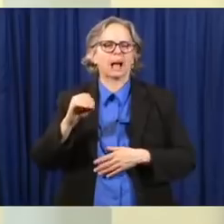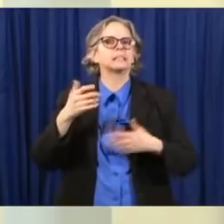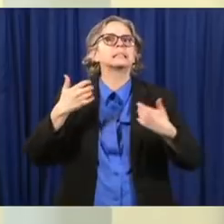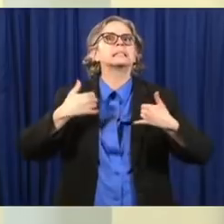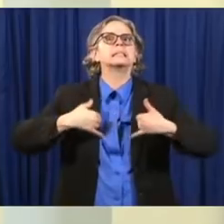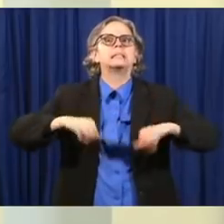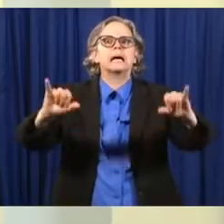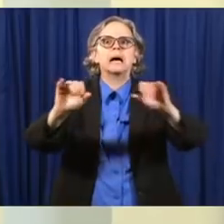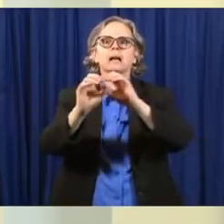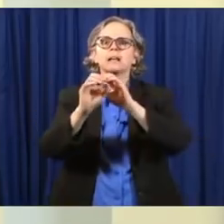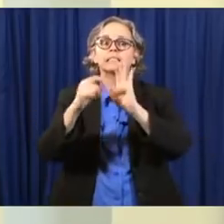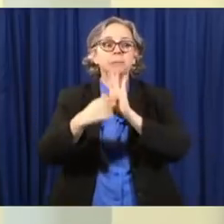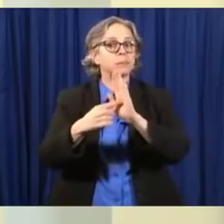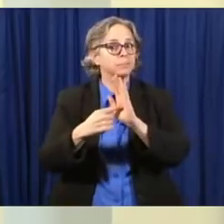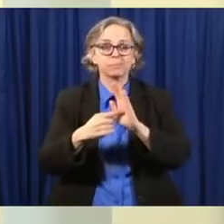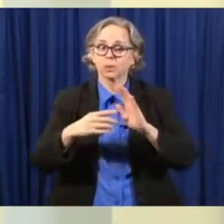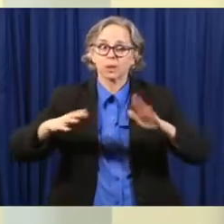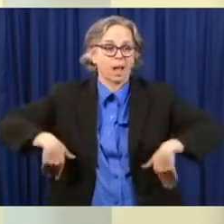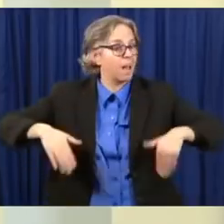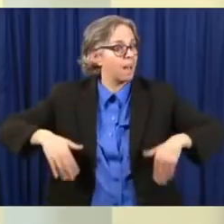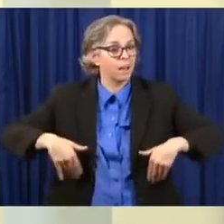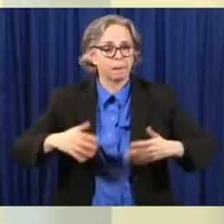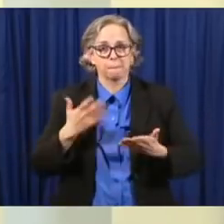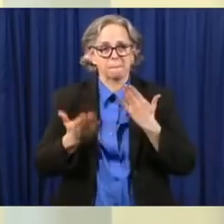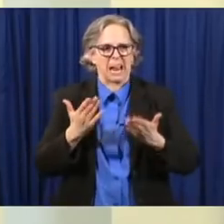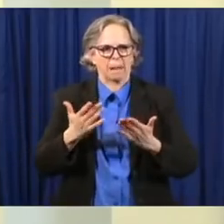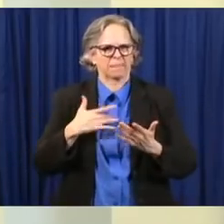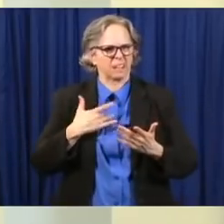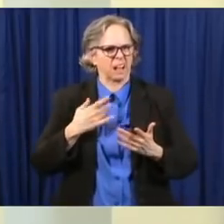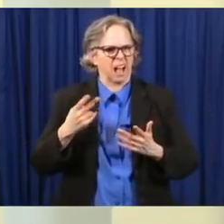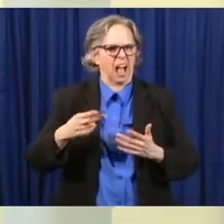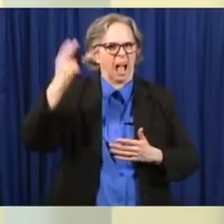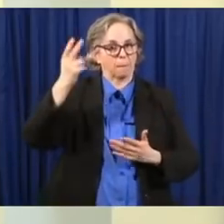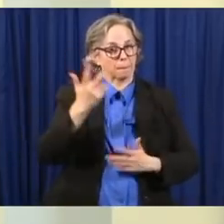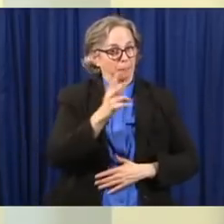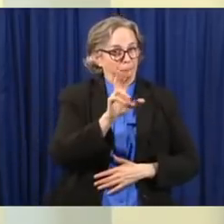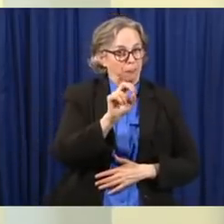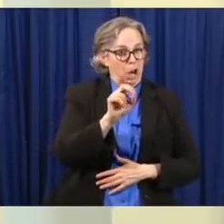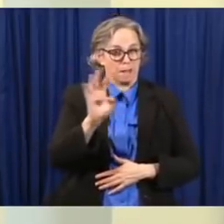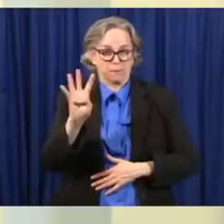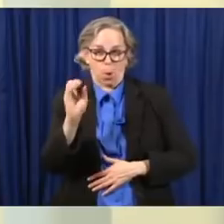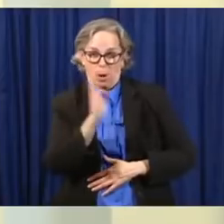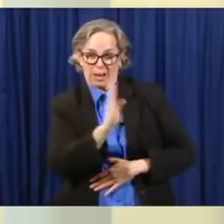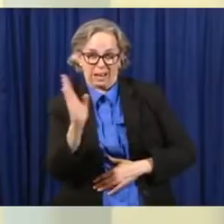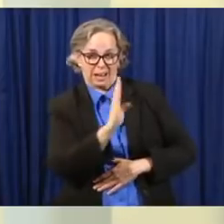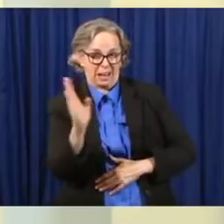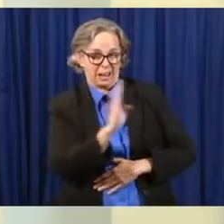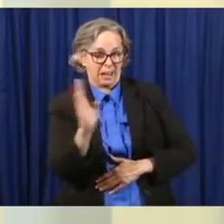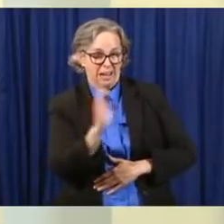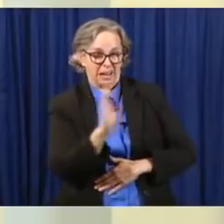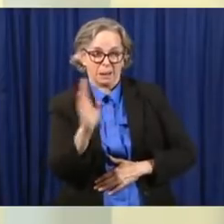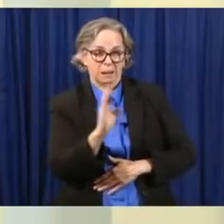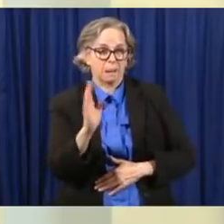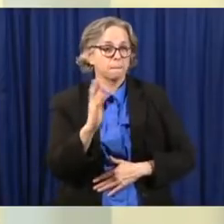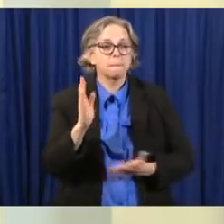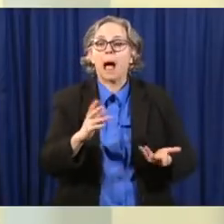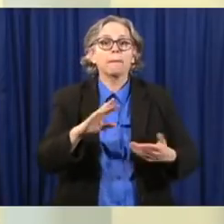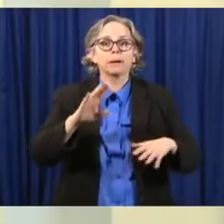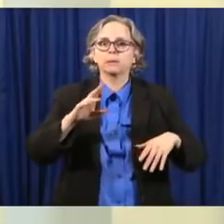higher than that. Numbers are getting up more toward 30 and 40%. And they may never have even shown that they had the